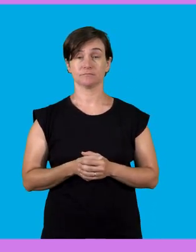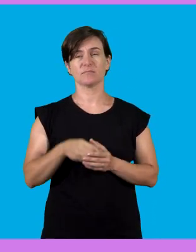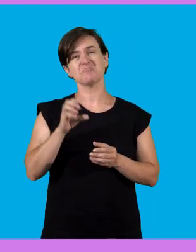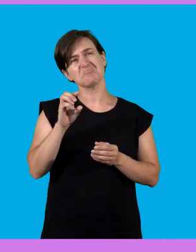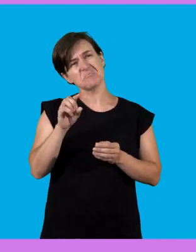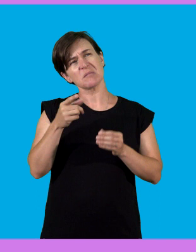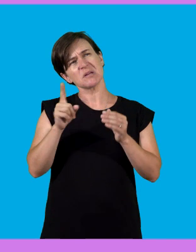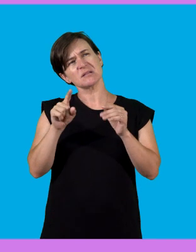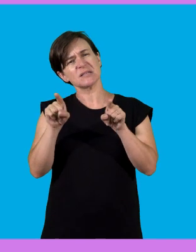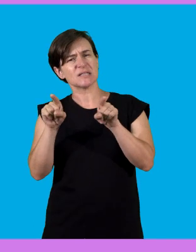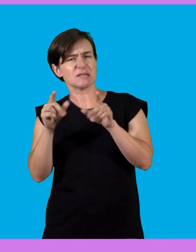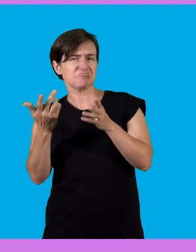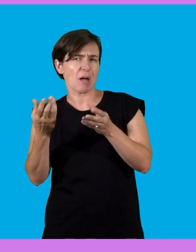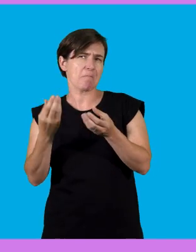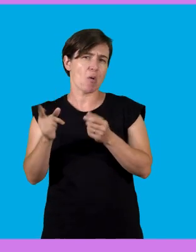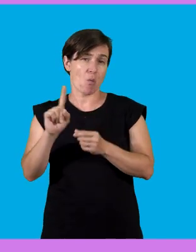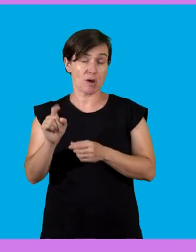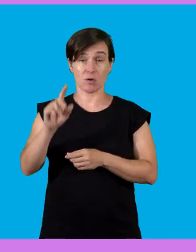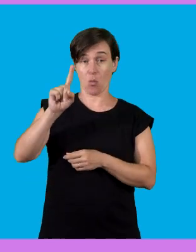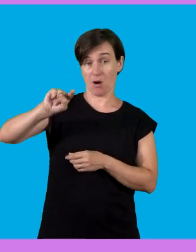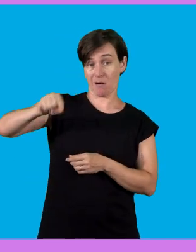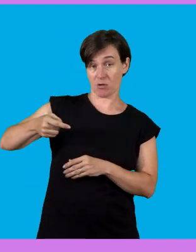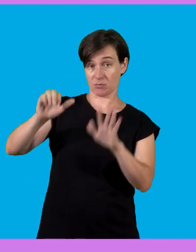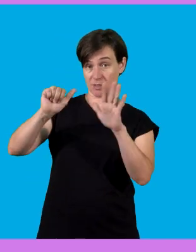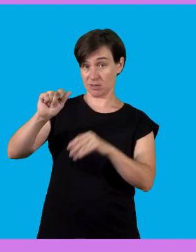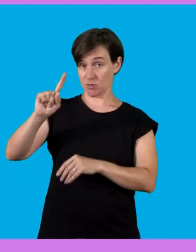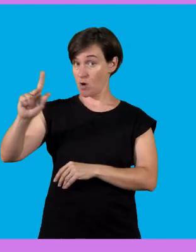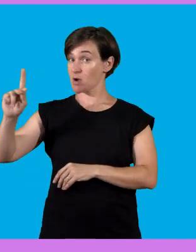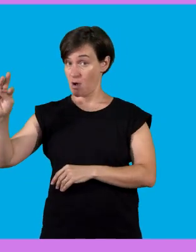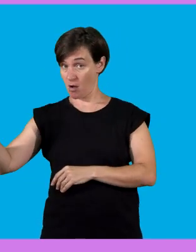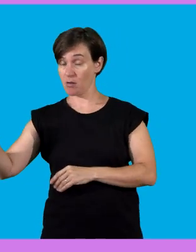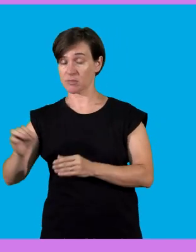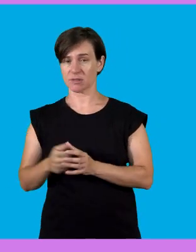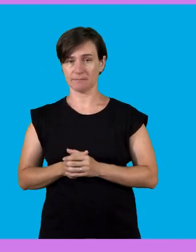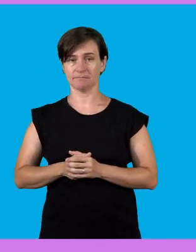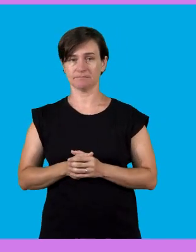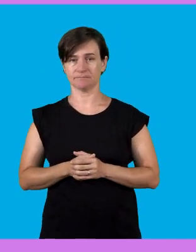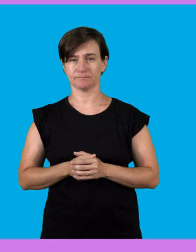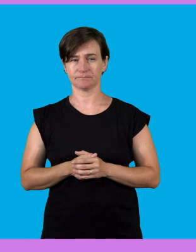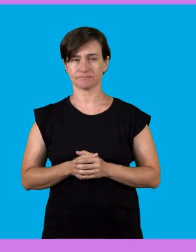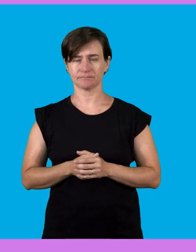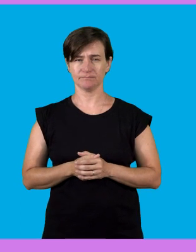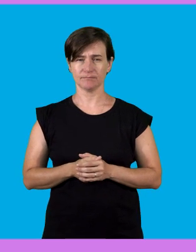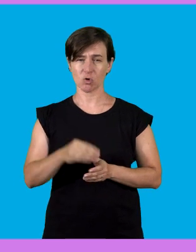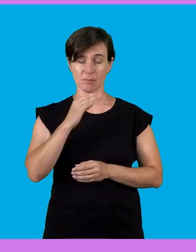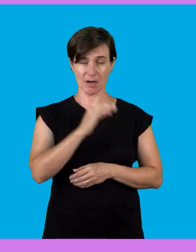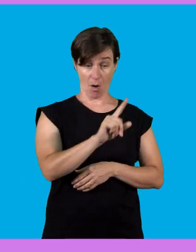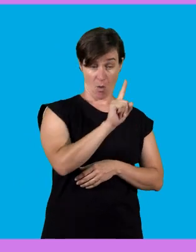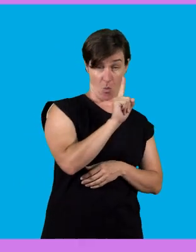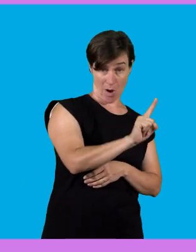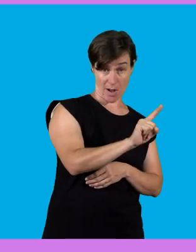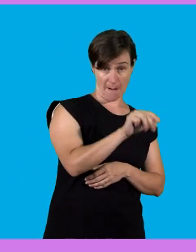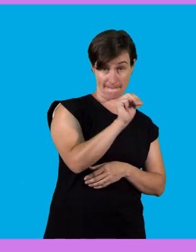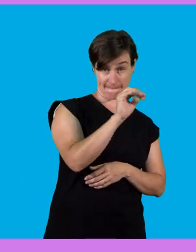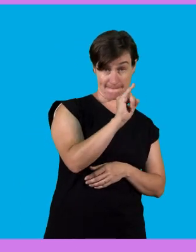is more or less 1.61 kilometers. Now, when I go from